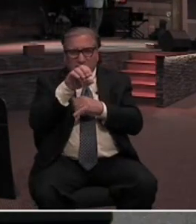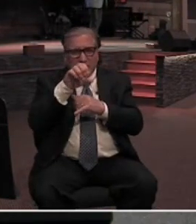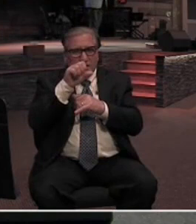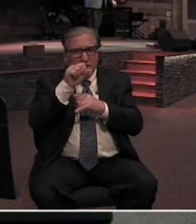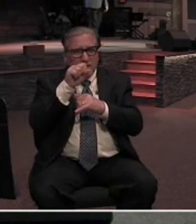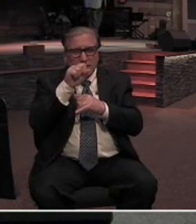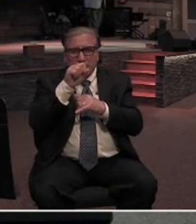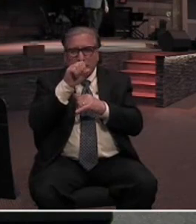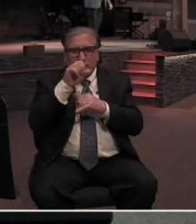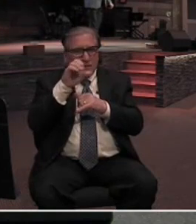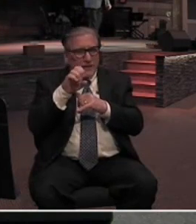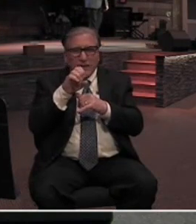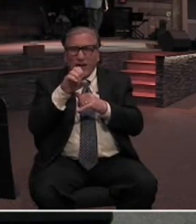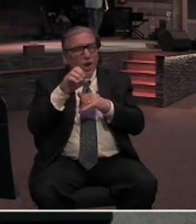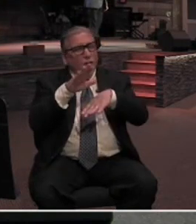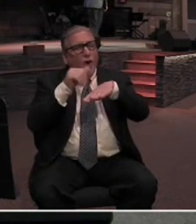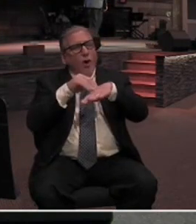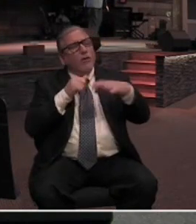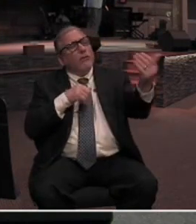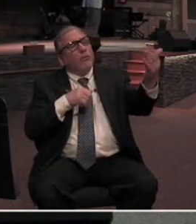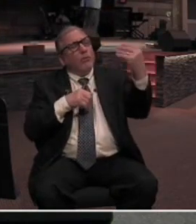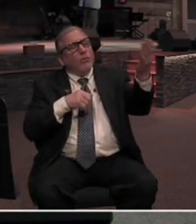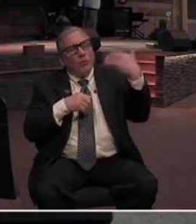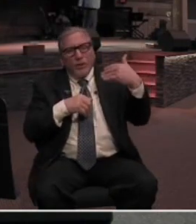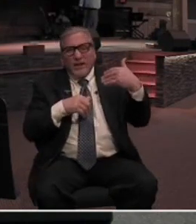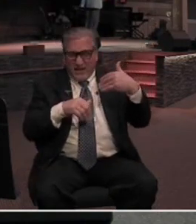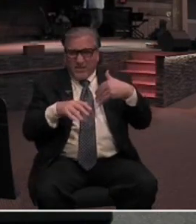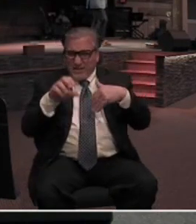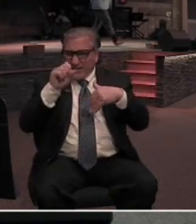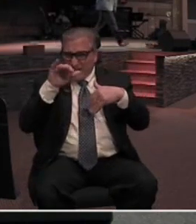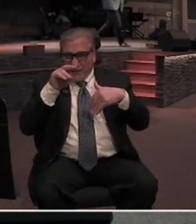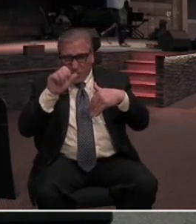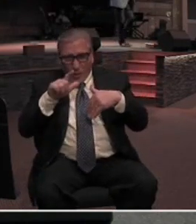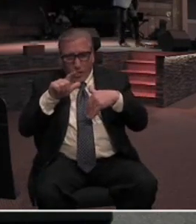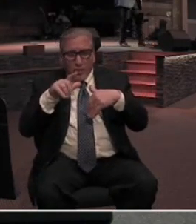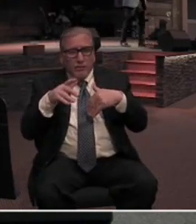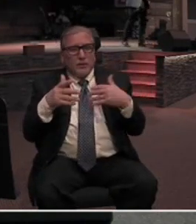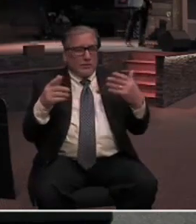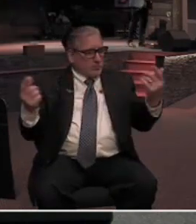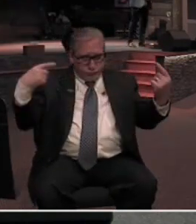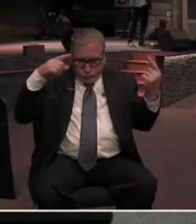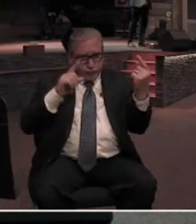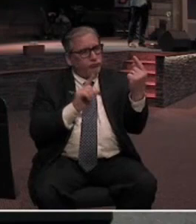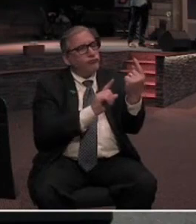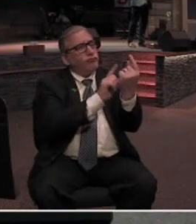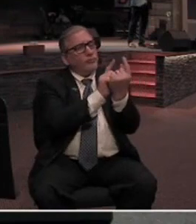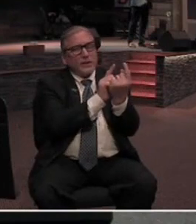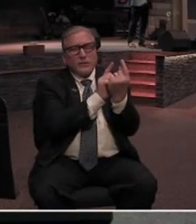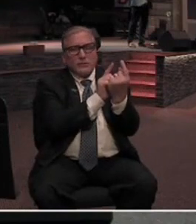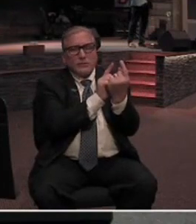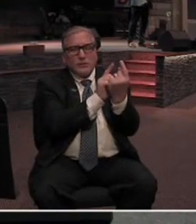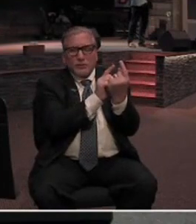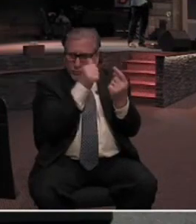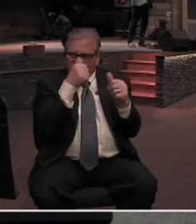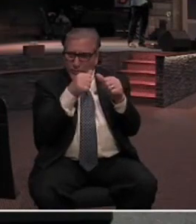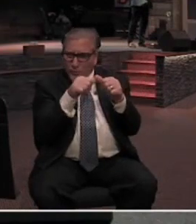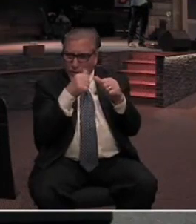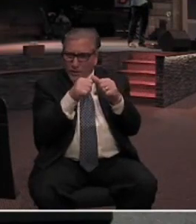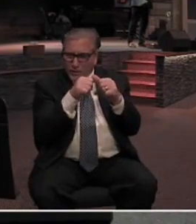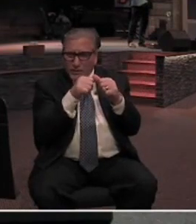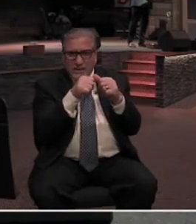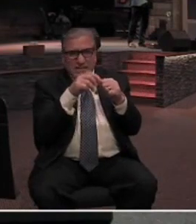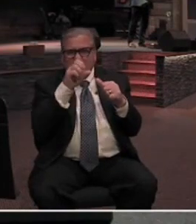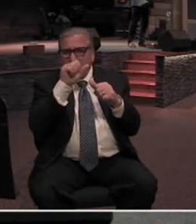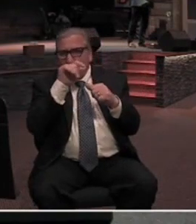Jesse, your daddy coming and calling you in, and Samuel the prophet there. You remember coming in that house and